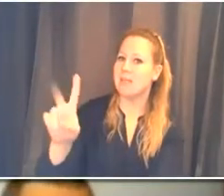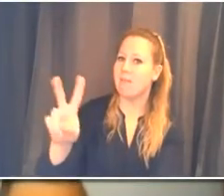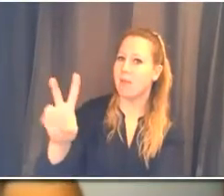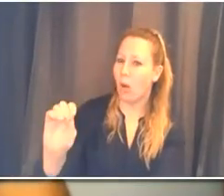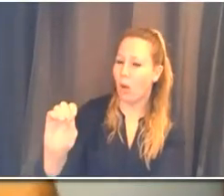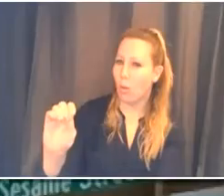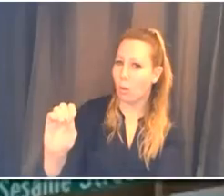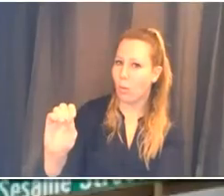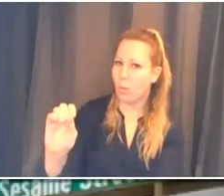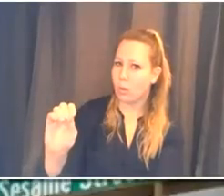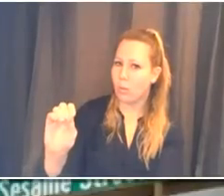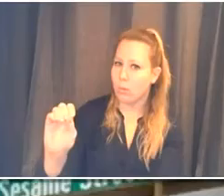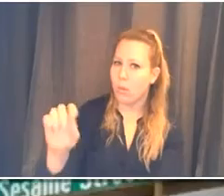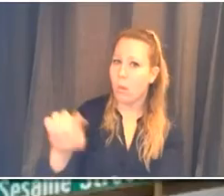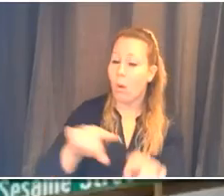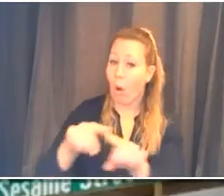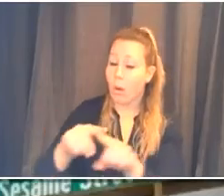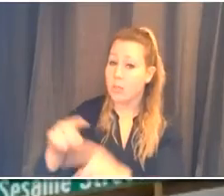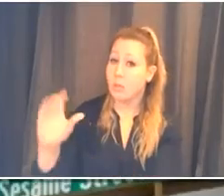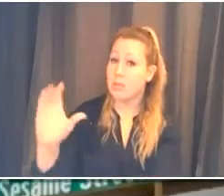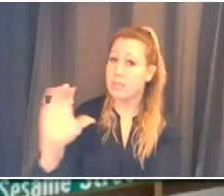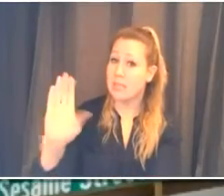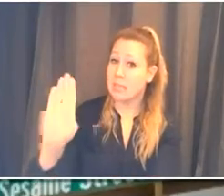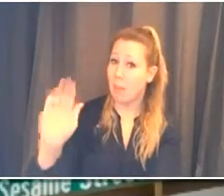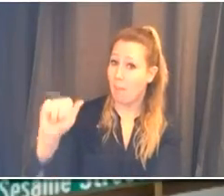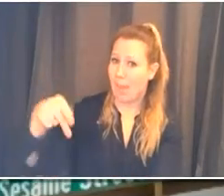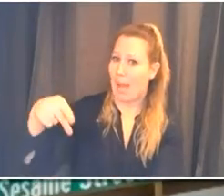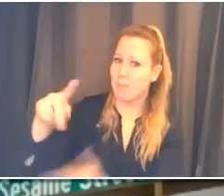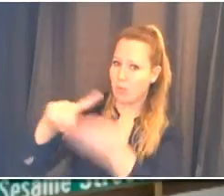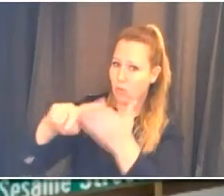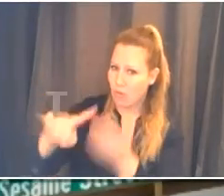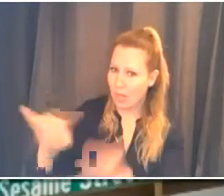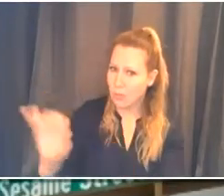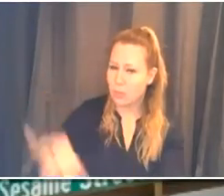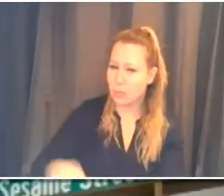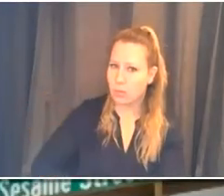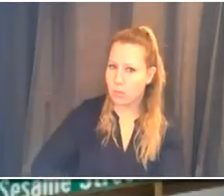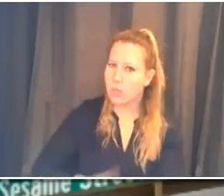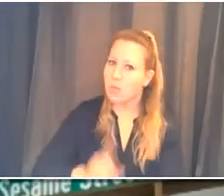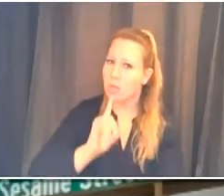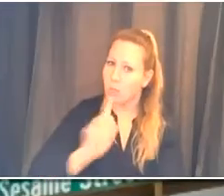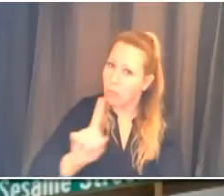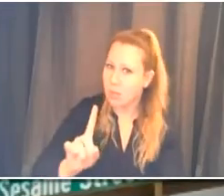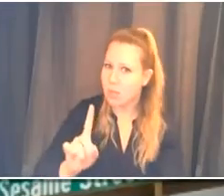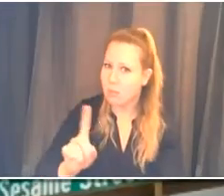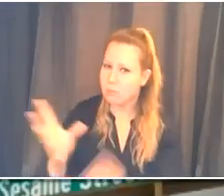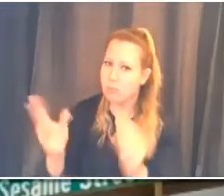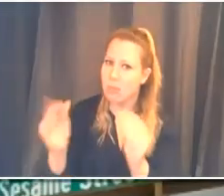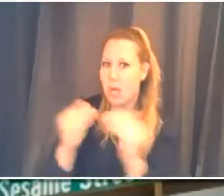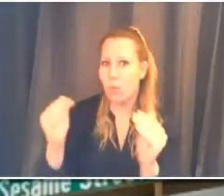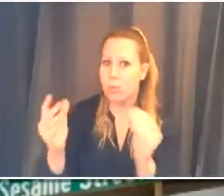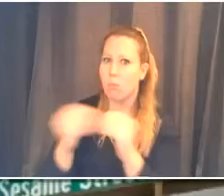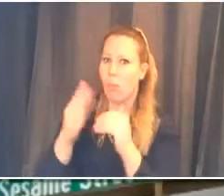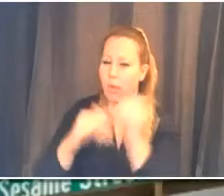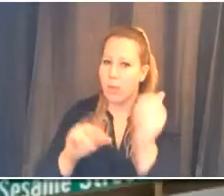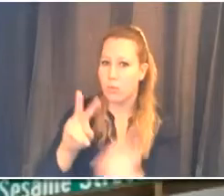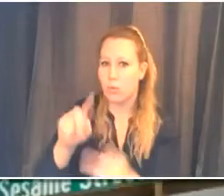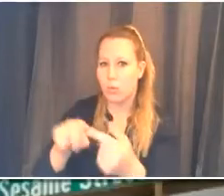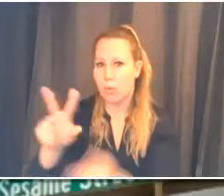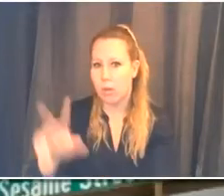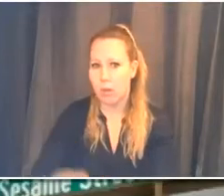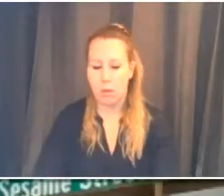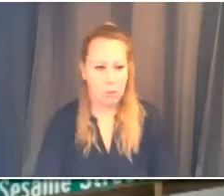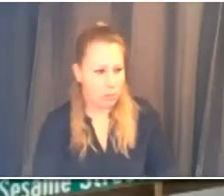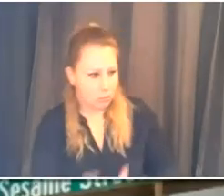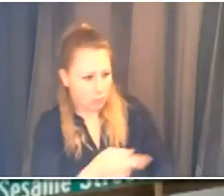C yeah I mean if I can just follow up the question was what's the change between preco and